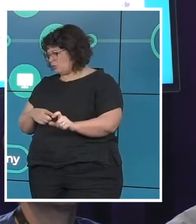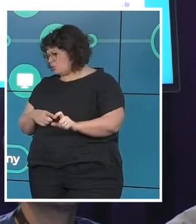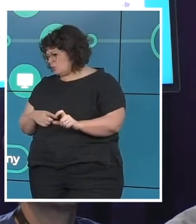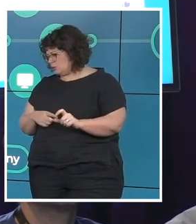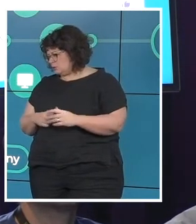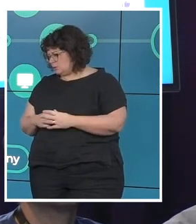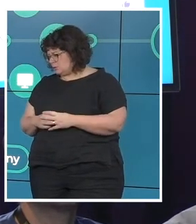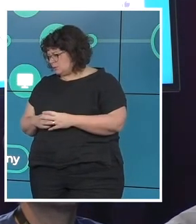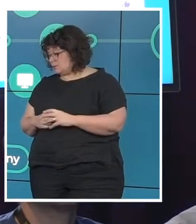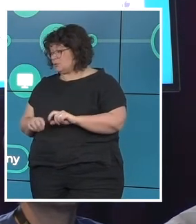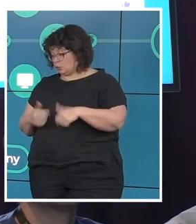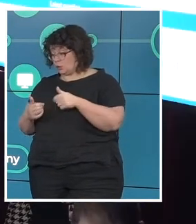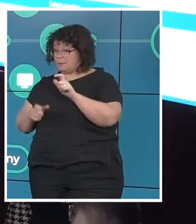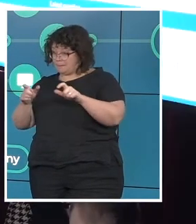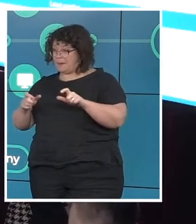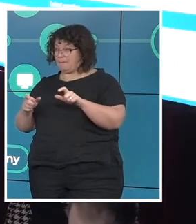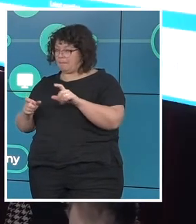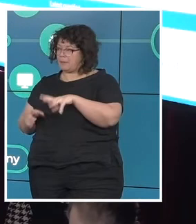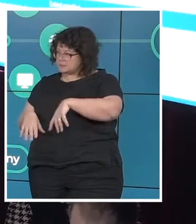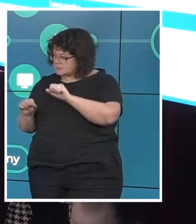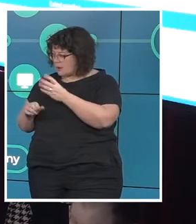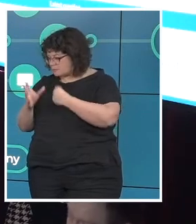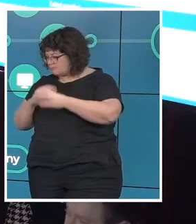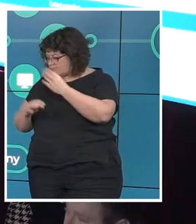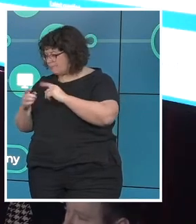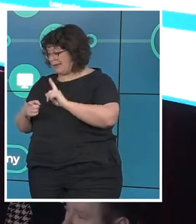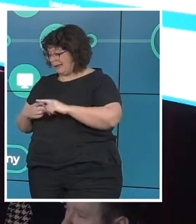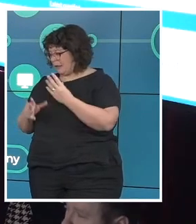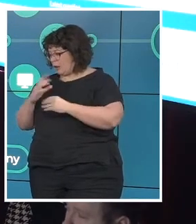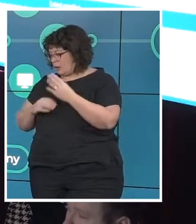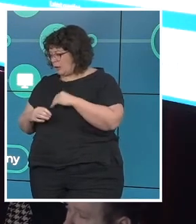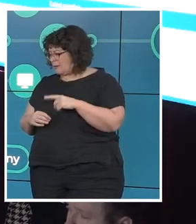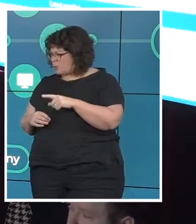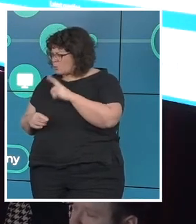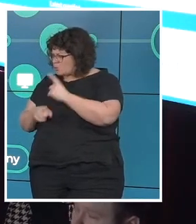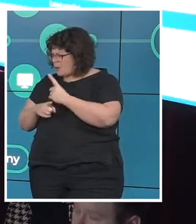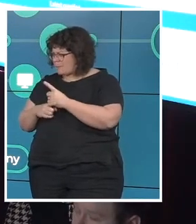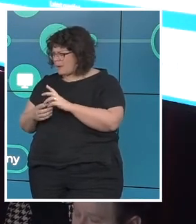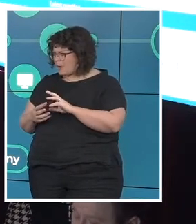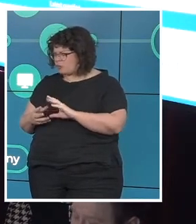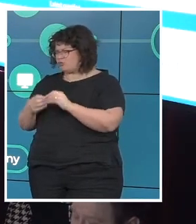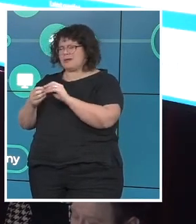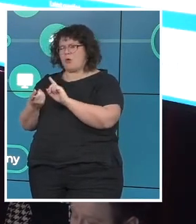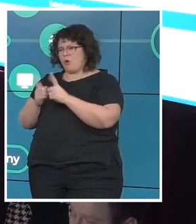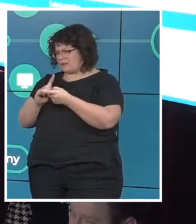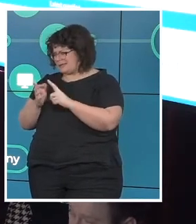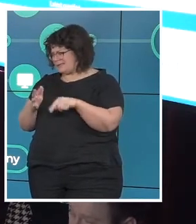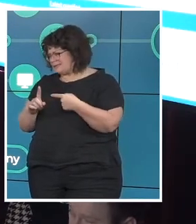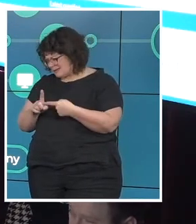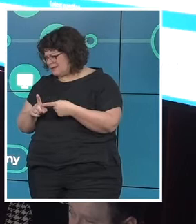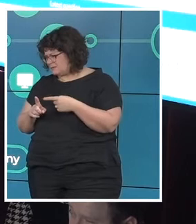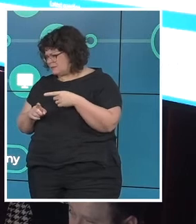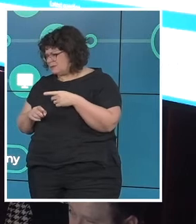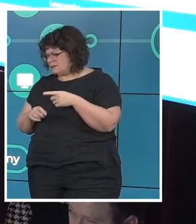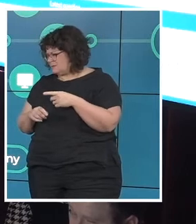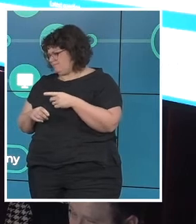those bits of content, it doesn't take long for people to think, well, and how does that work on a tweet? So it starts a conversation, and that's a really good way of getting the point